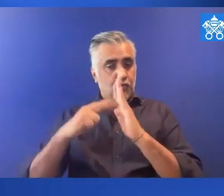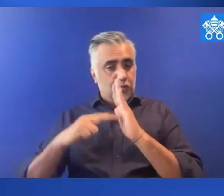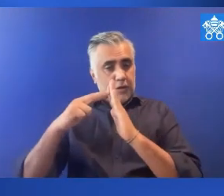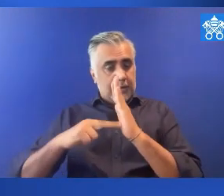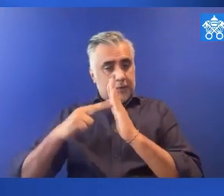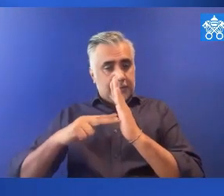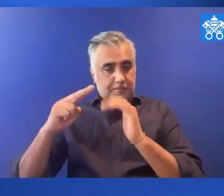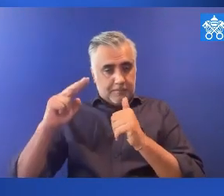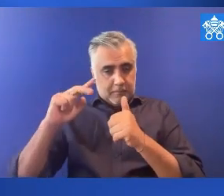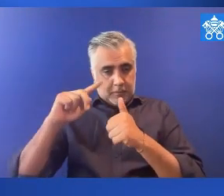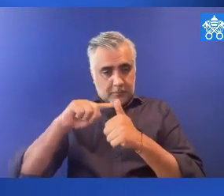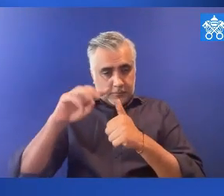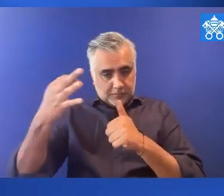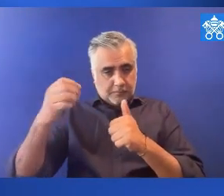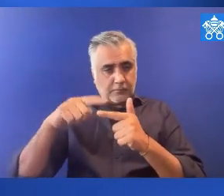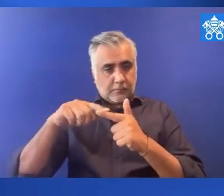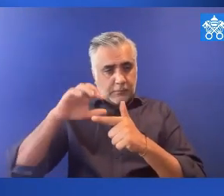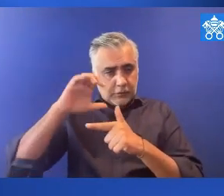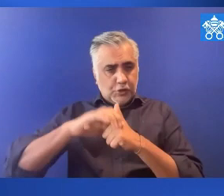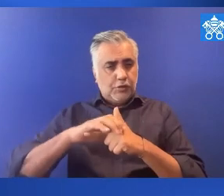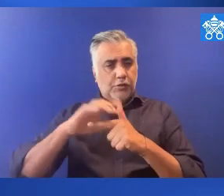So we have had all the readings